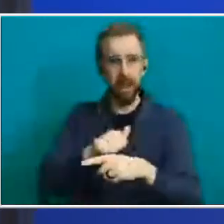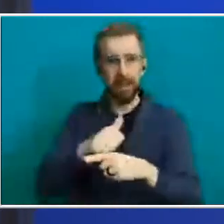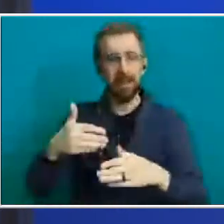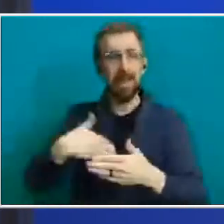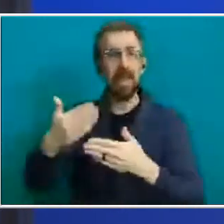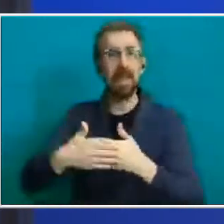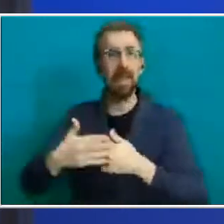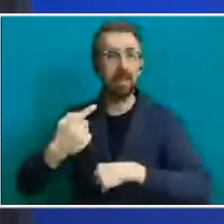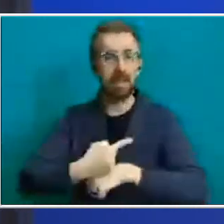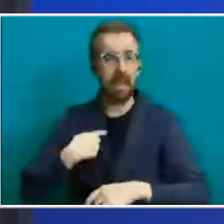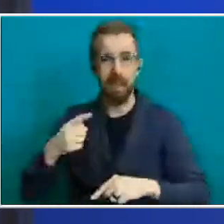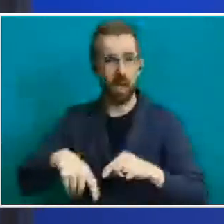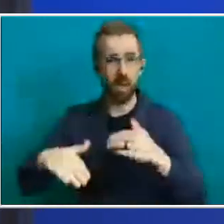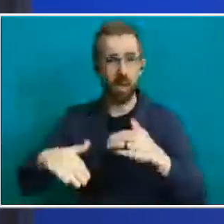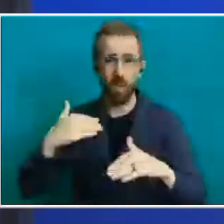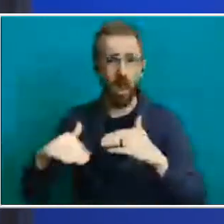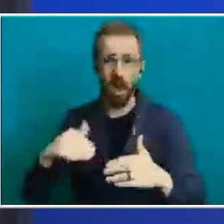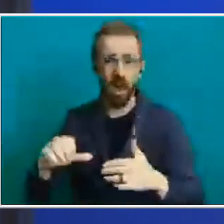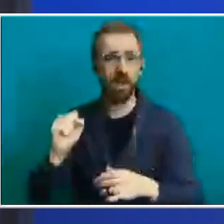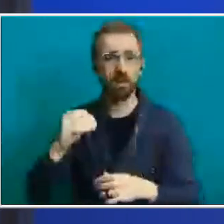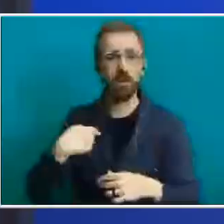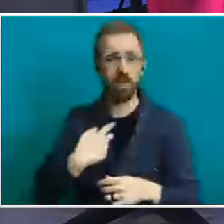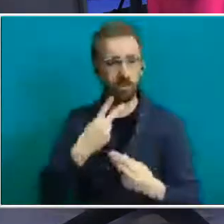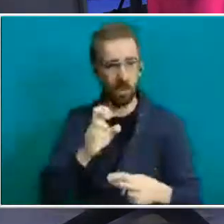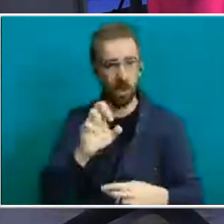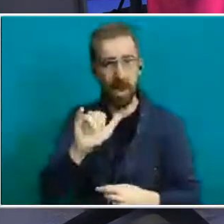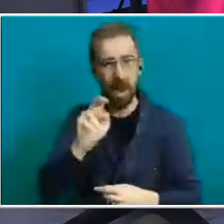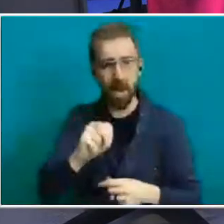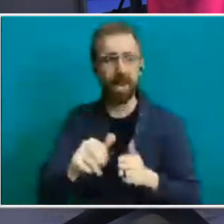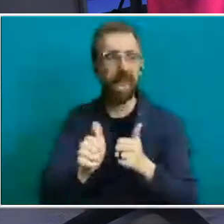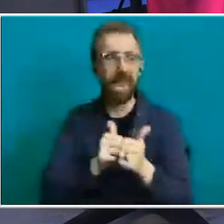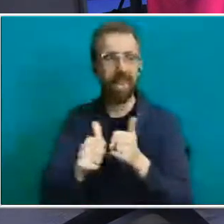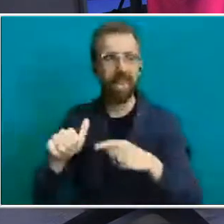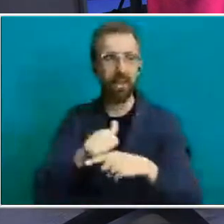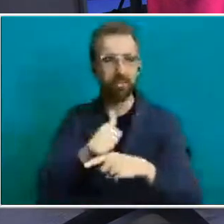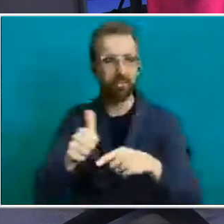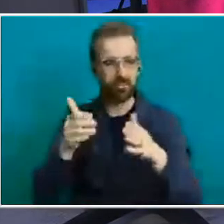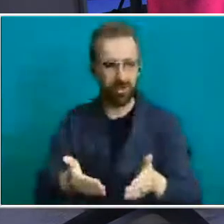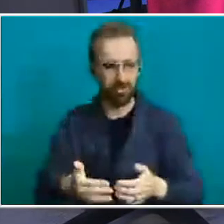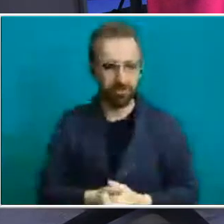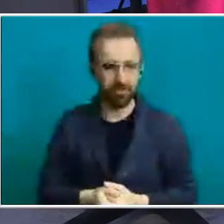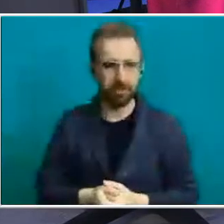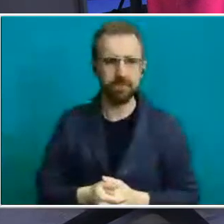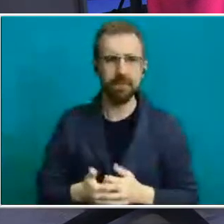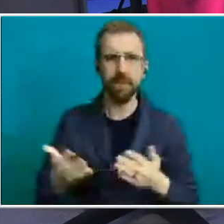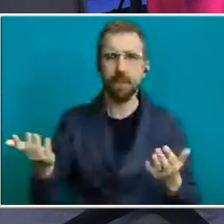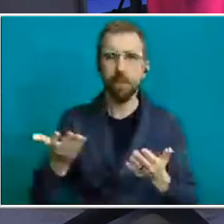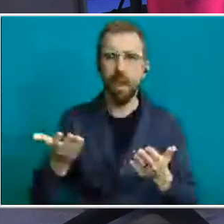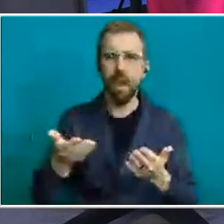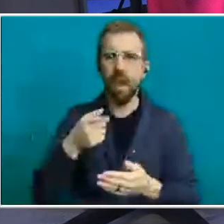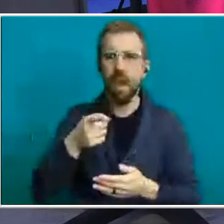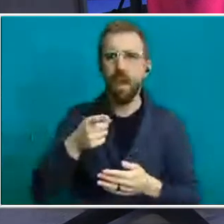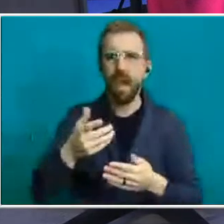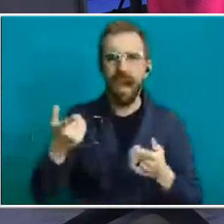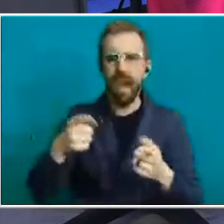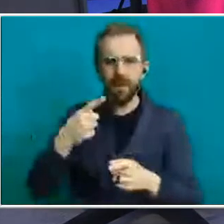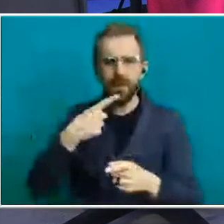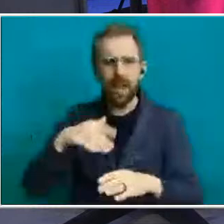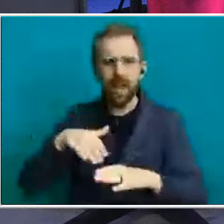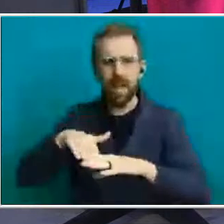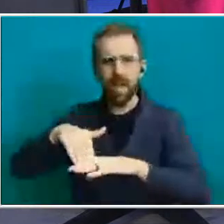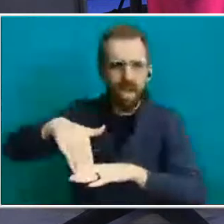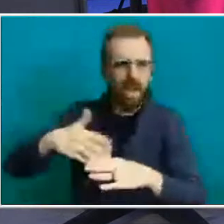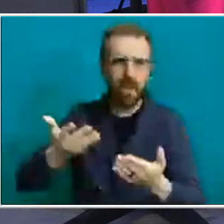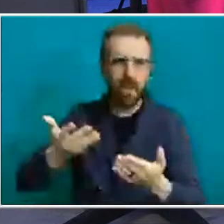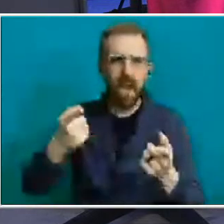on it, so I went and saw Aaron, my athletic trainer. So yeah. Okay. So what was the mechanism? It got caught, you said. Did the toe get caught, or It the whole? almost